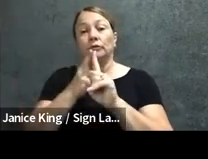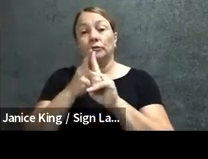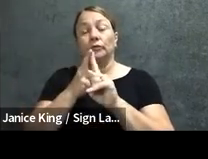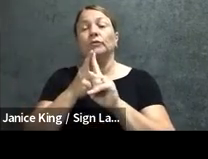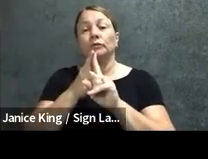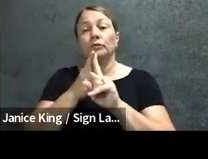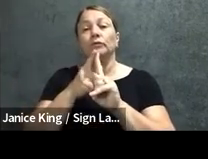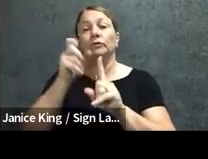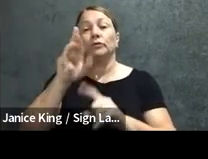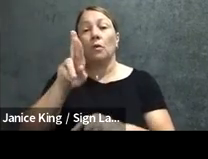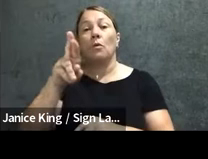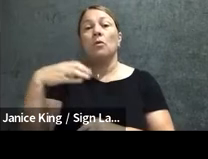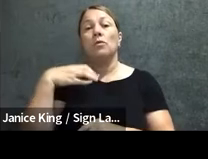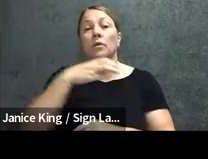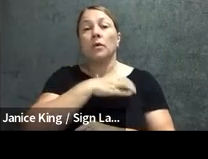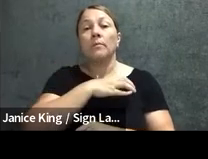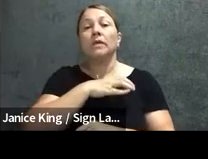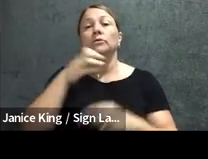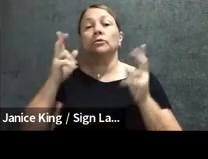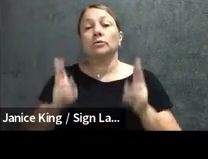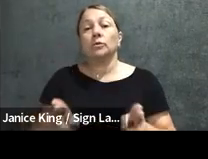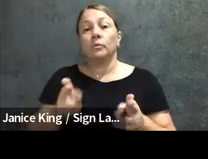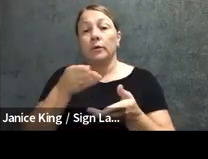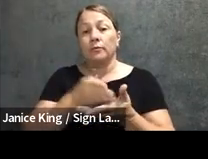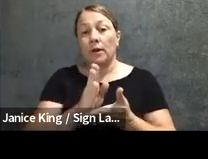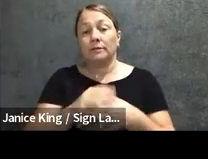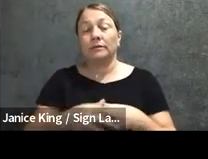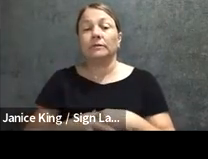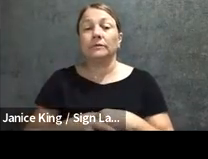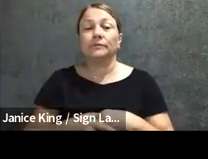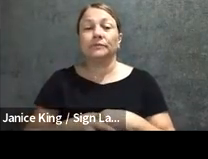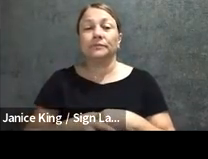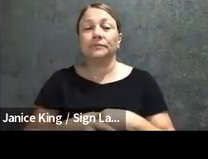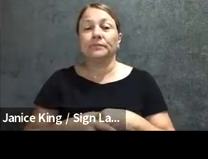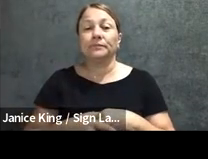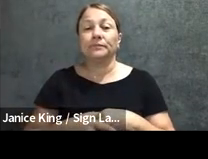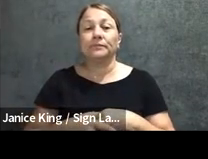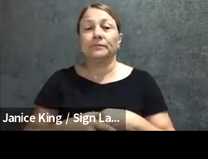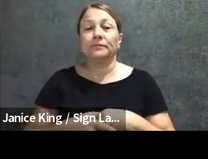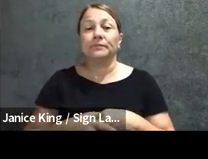Commission on Human Rights. Next.